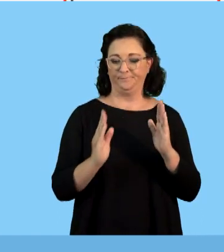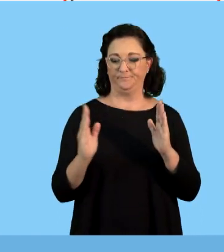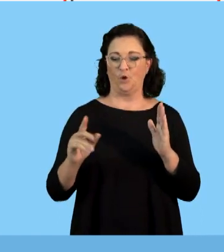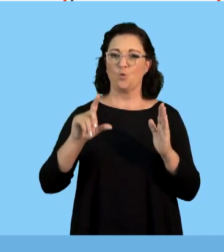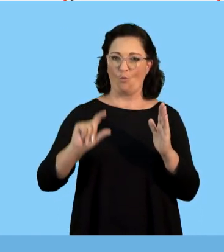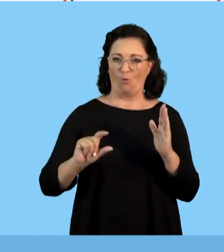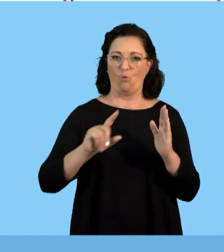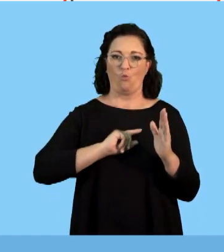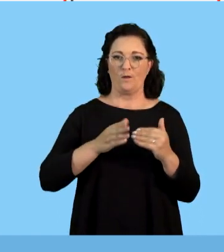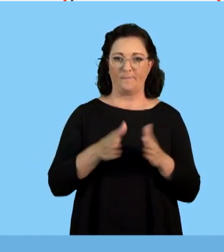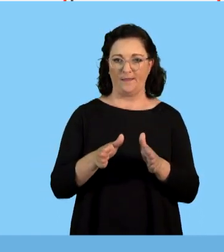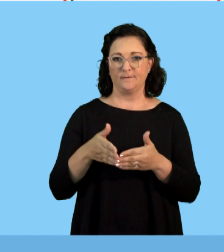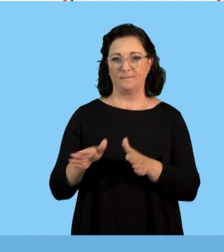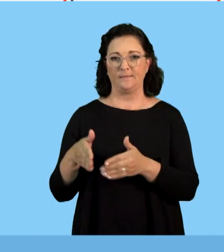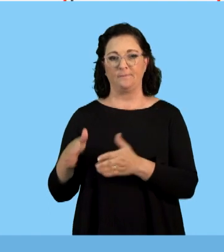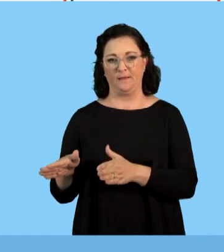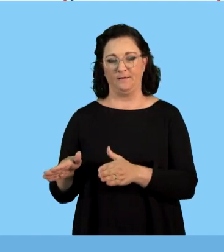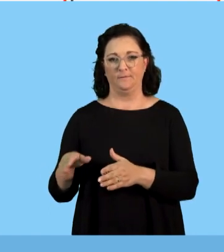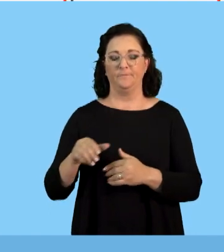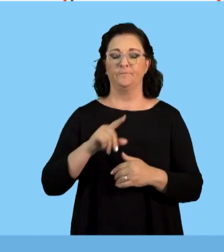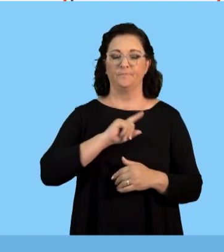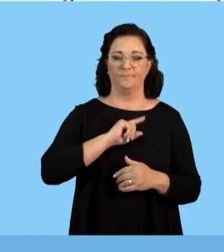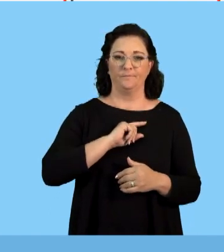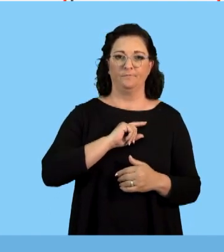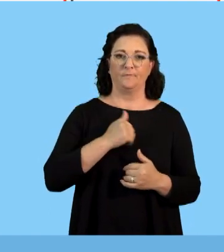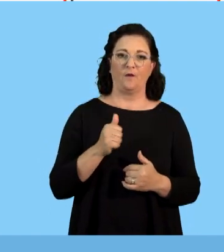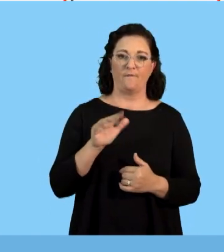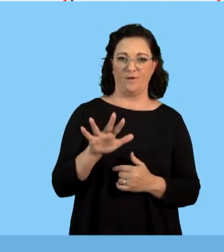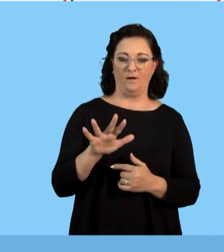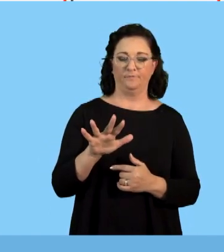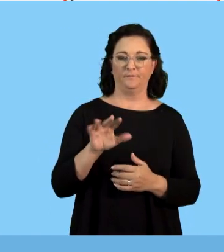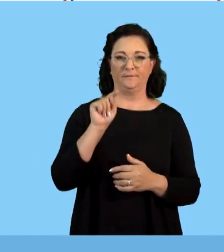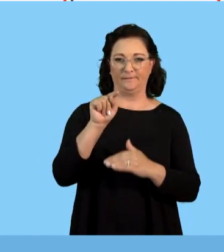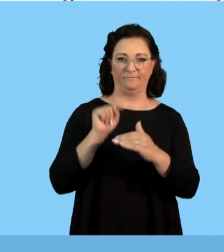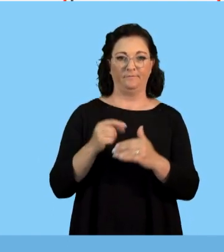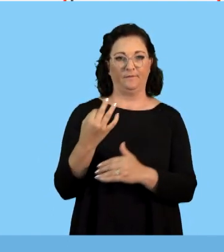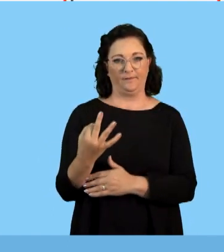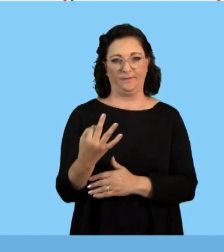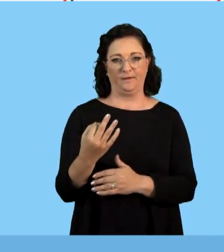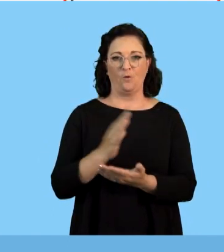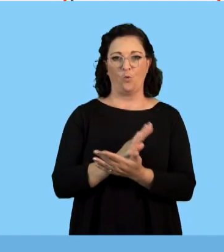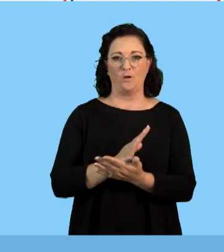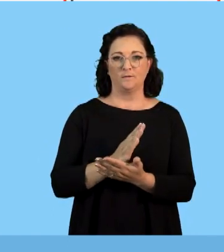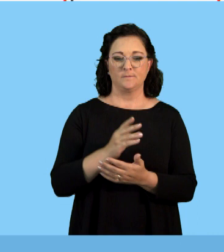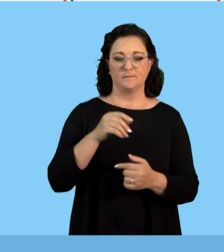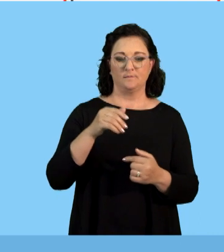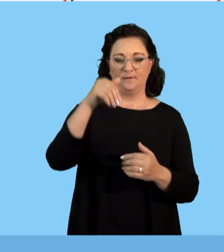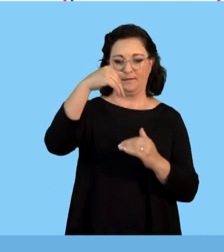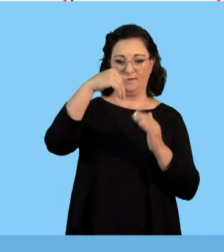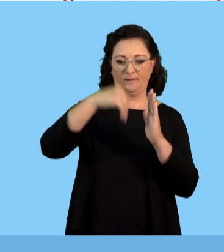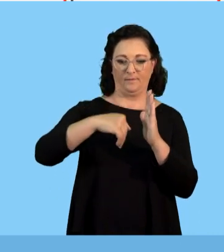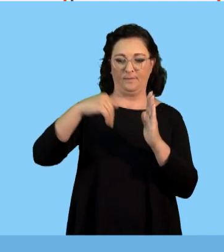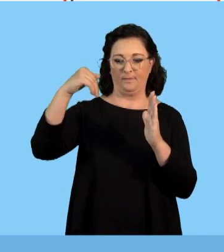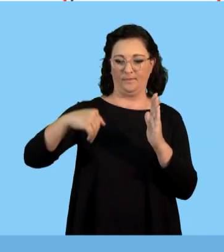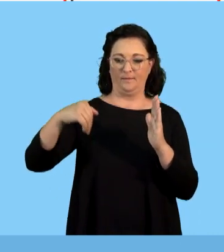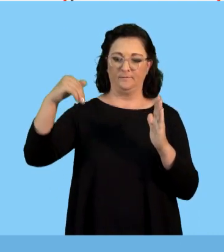the 5. It is going to be smaller than the 5 because the 5 has to split in 3 ways. Some has to go through there, some has to go through the